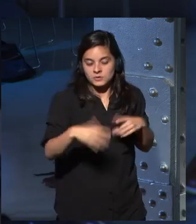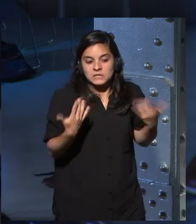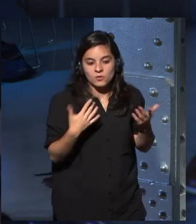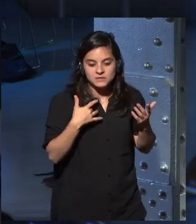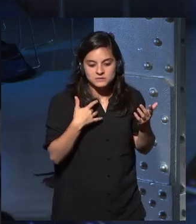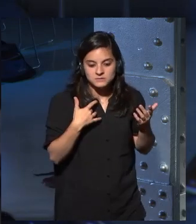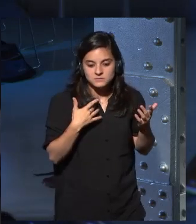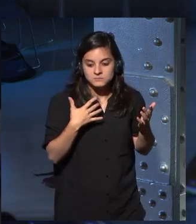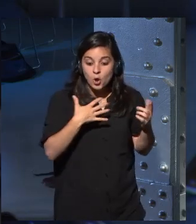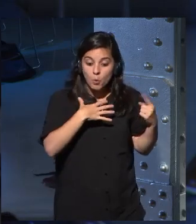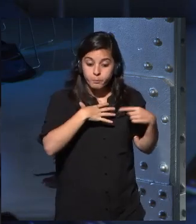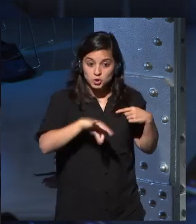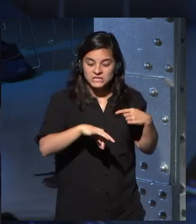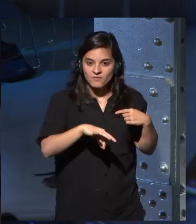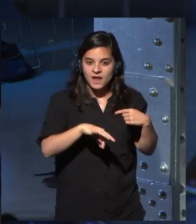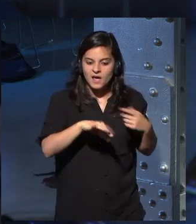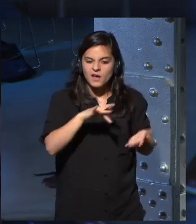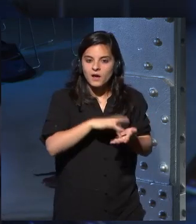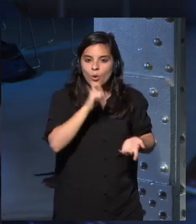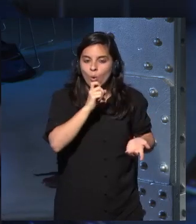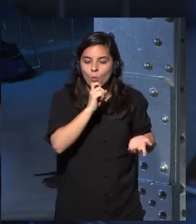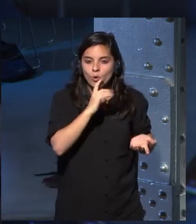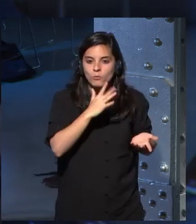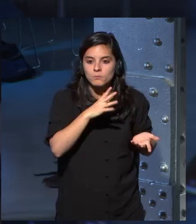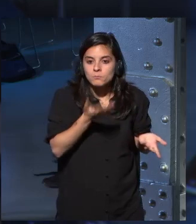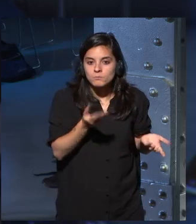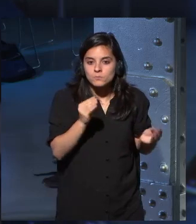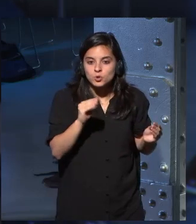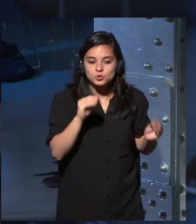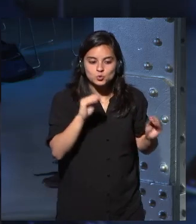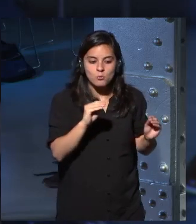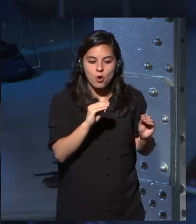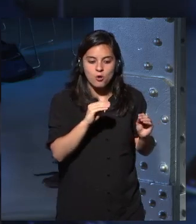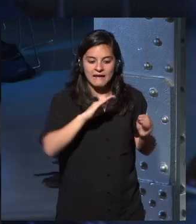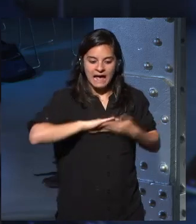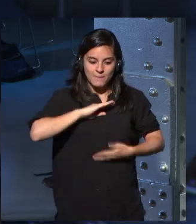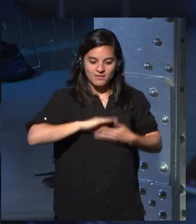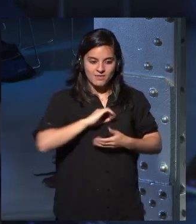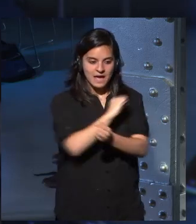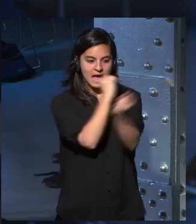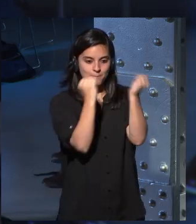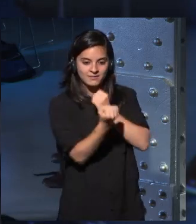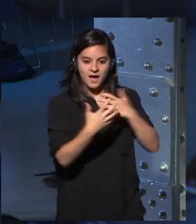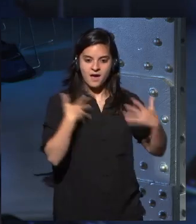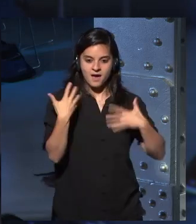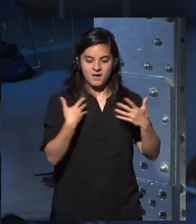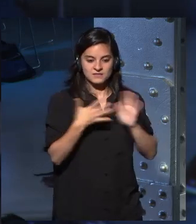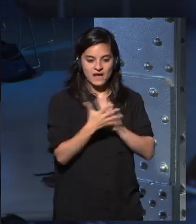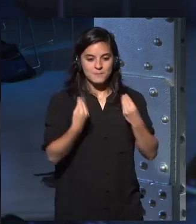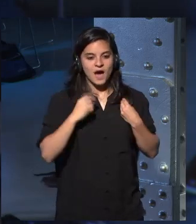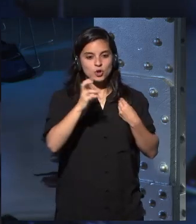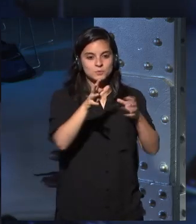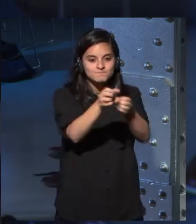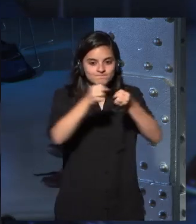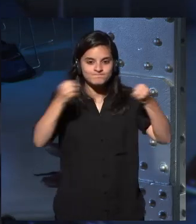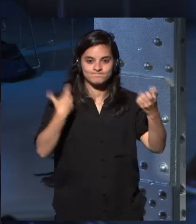our capacity to reach out imaginatively and enter the lives of others and live